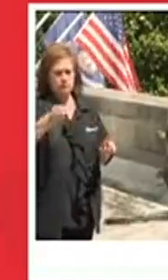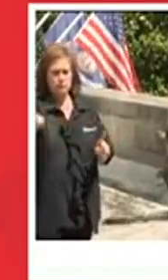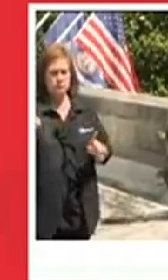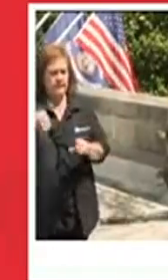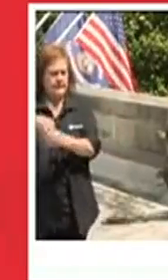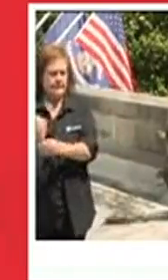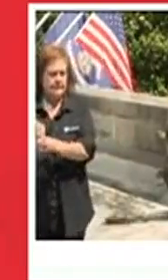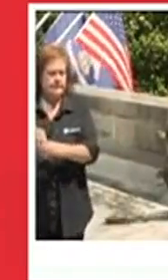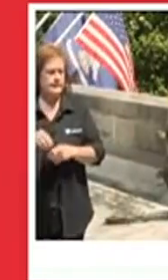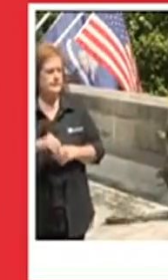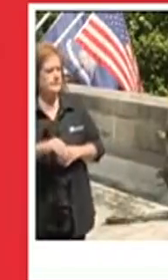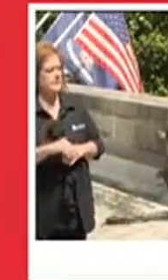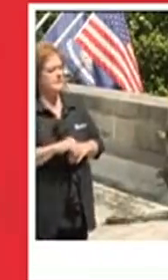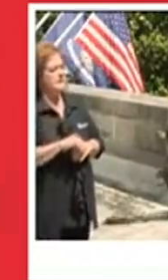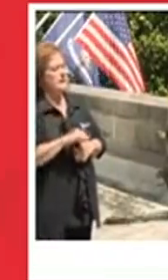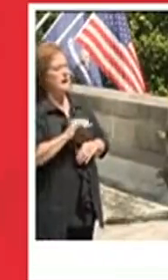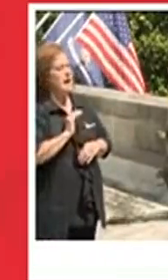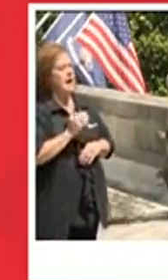of trucks